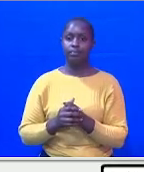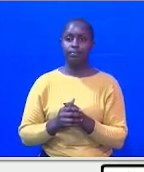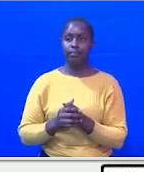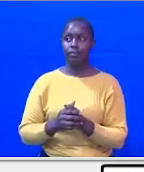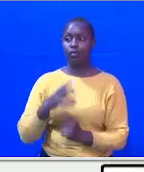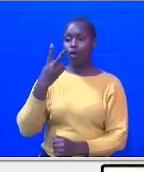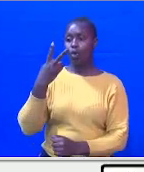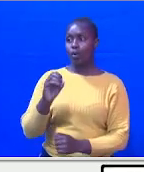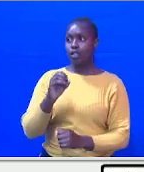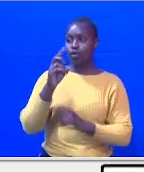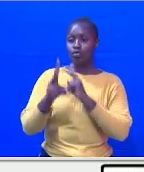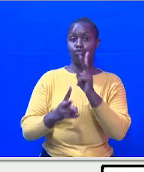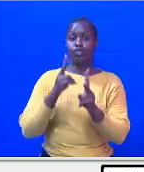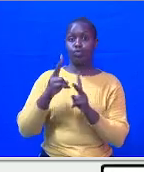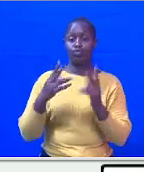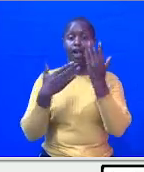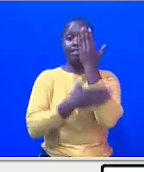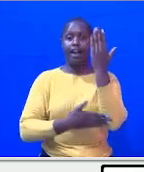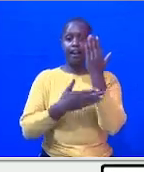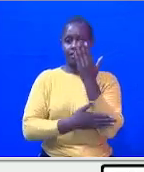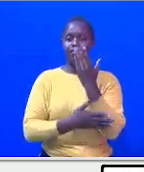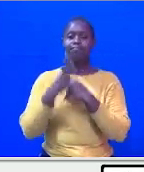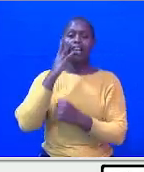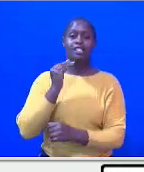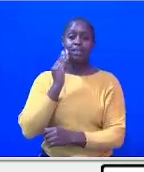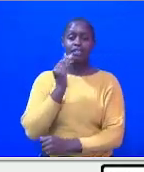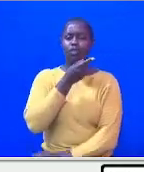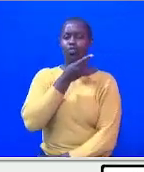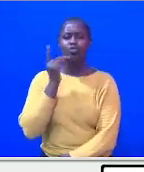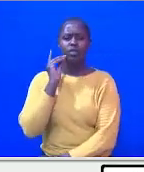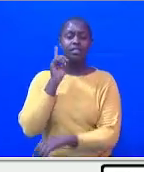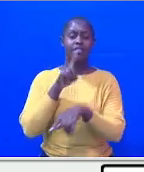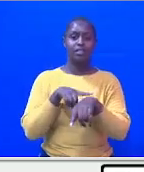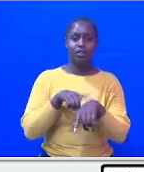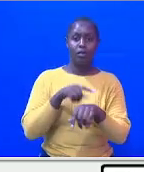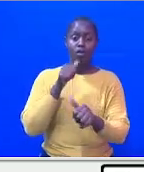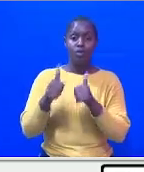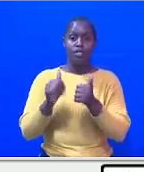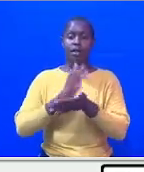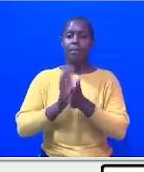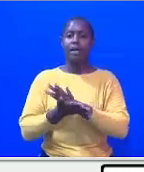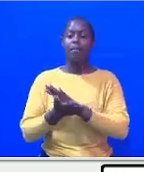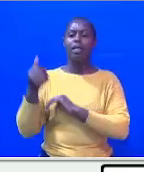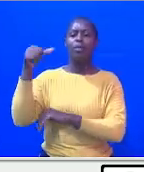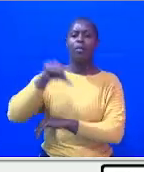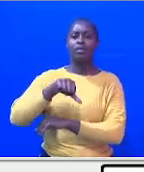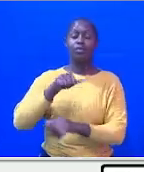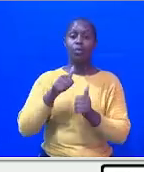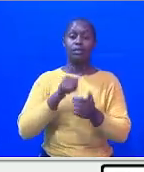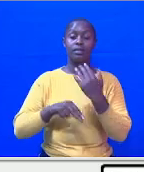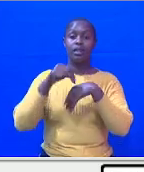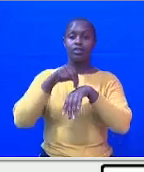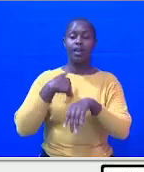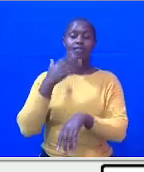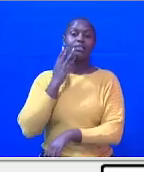In 2022, the country faced a drought season that was termed as the worst the nation had ever faced in 40